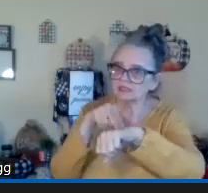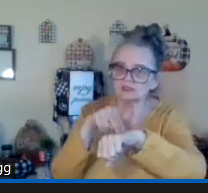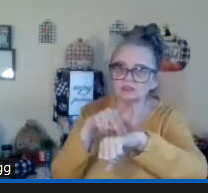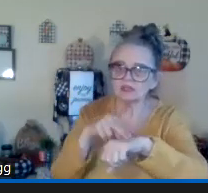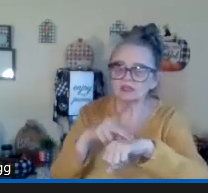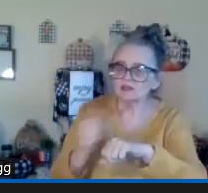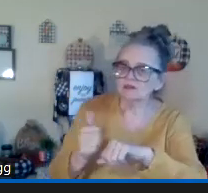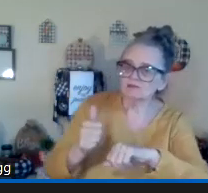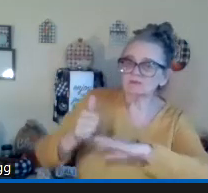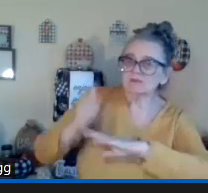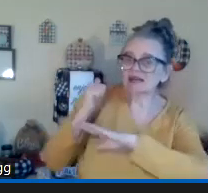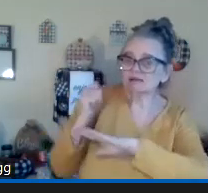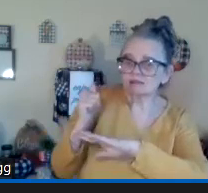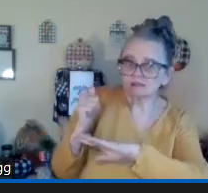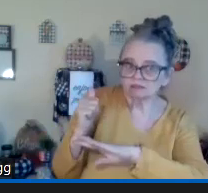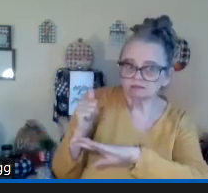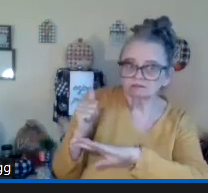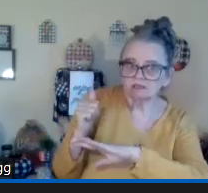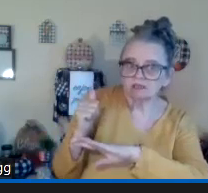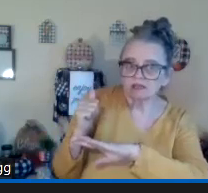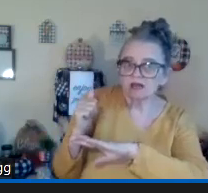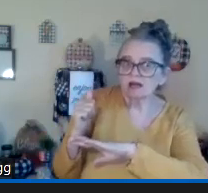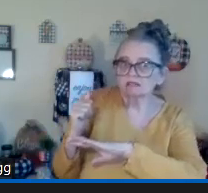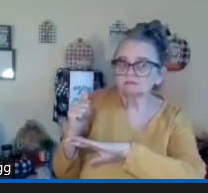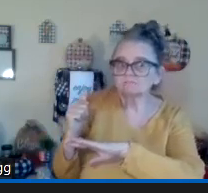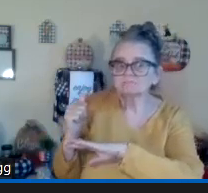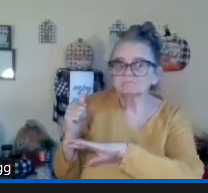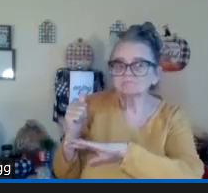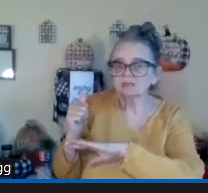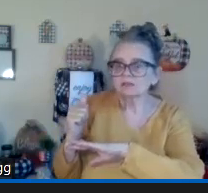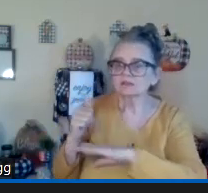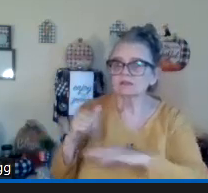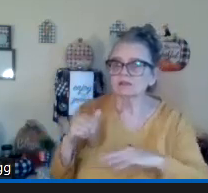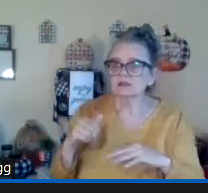a nation rebels,